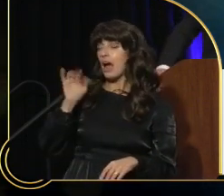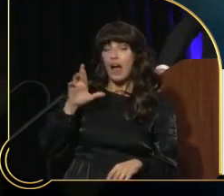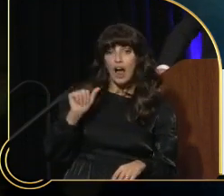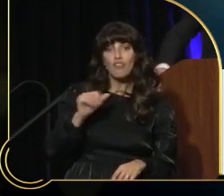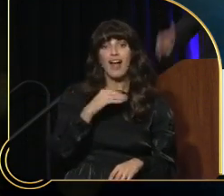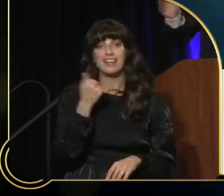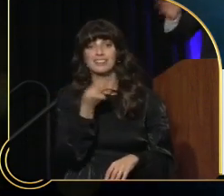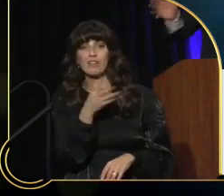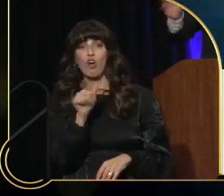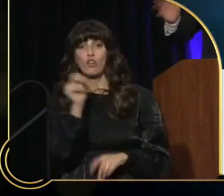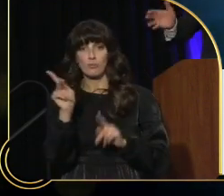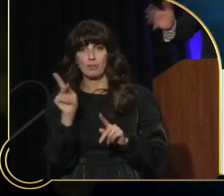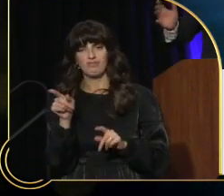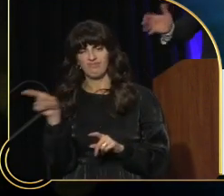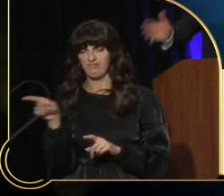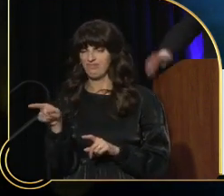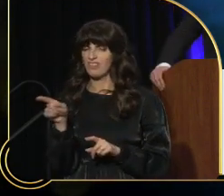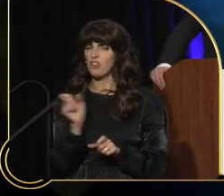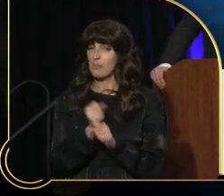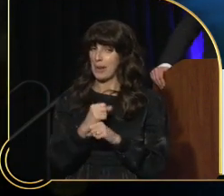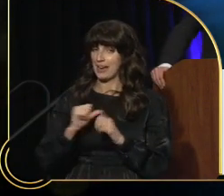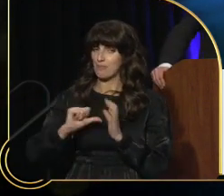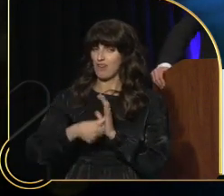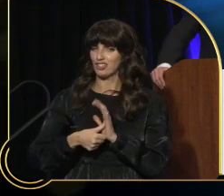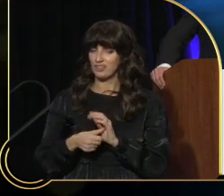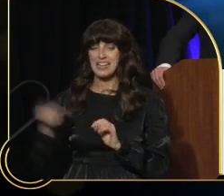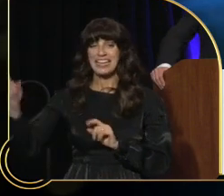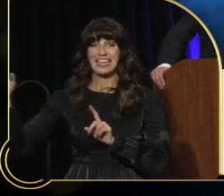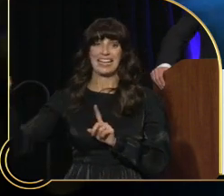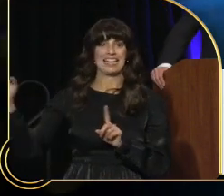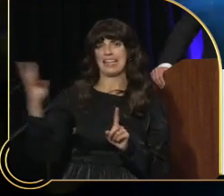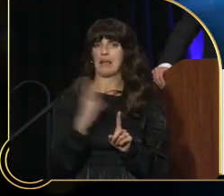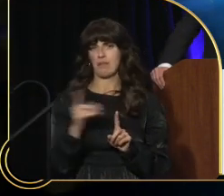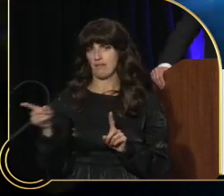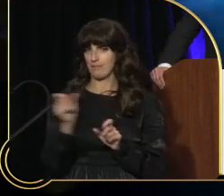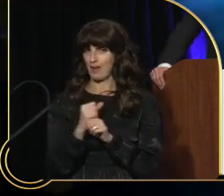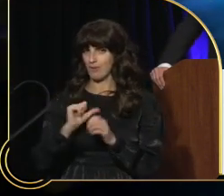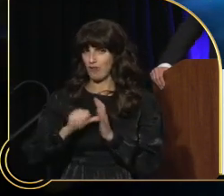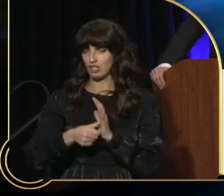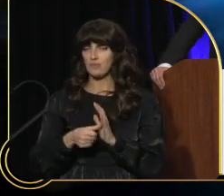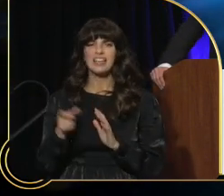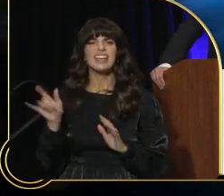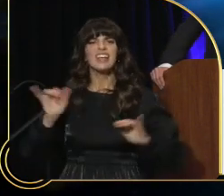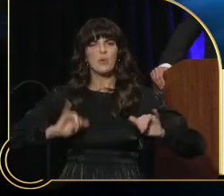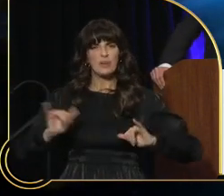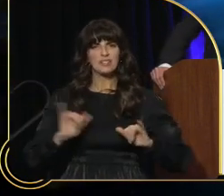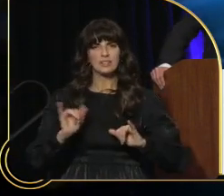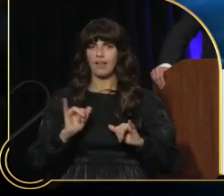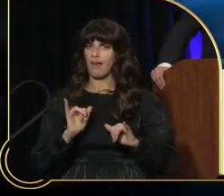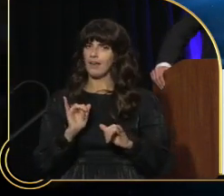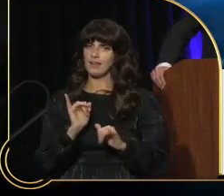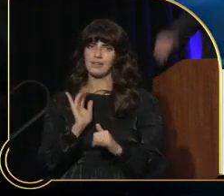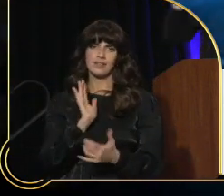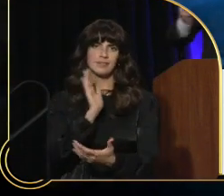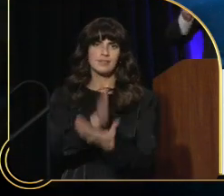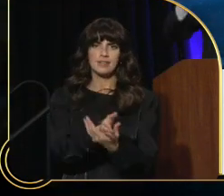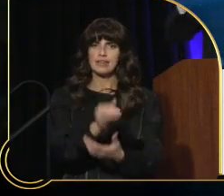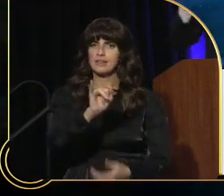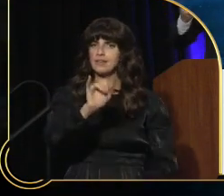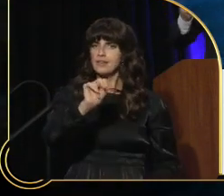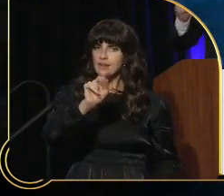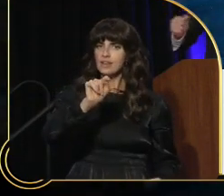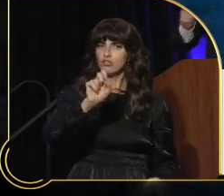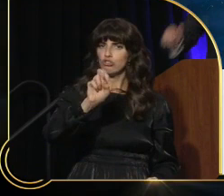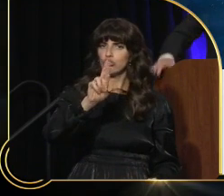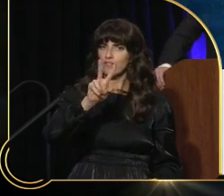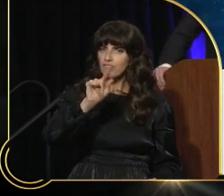other people, came in, but Ira's the one who really made an impression. It was an intervention, basically saying, what in the